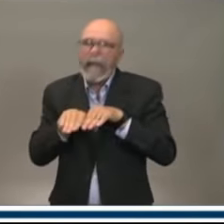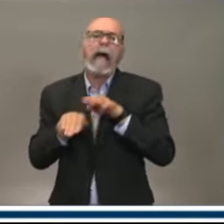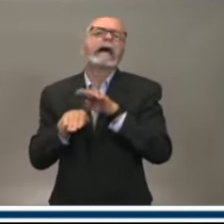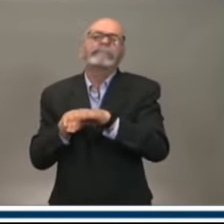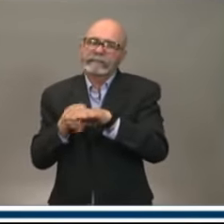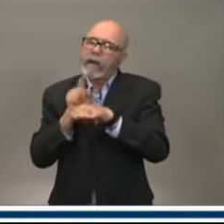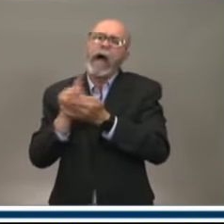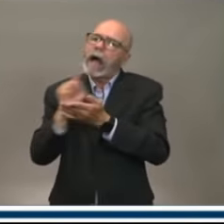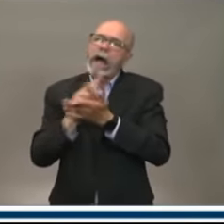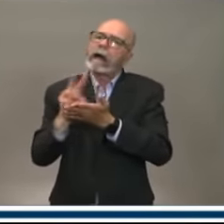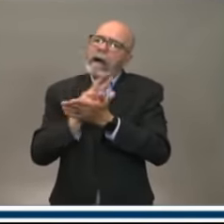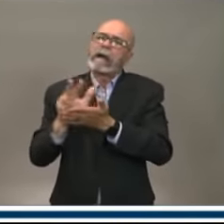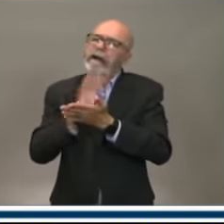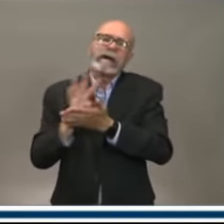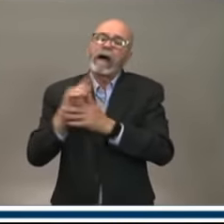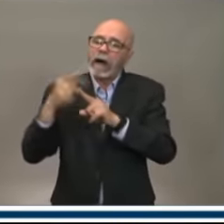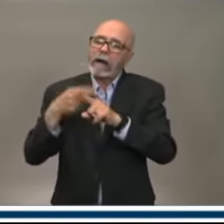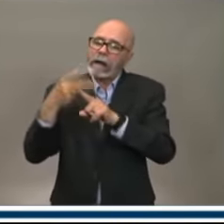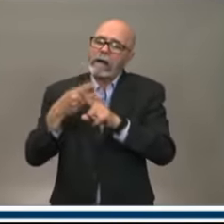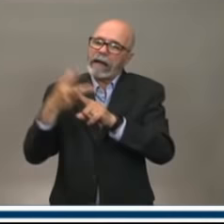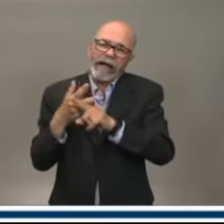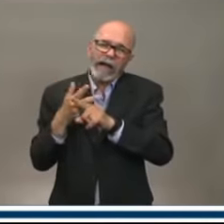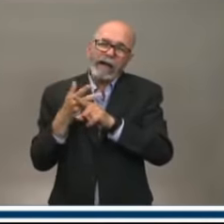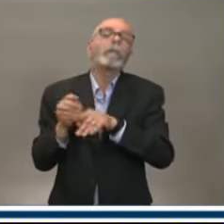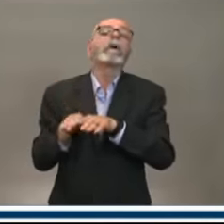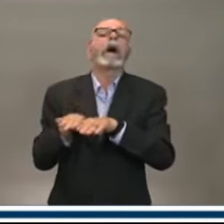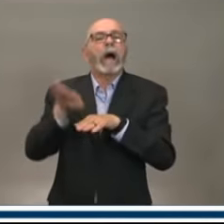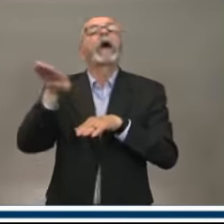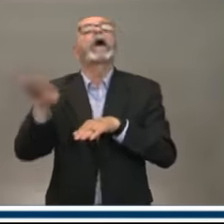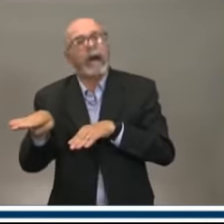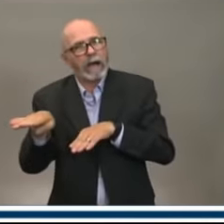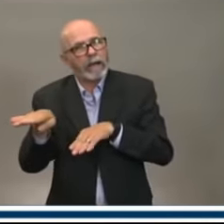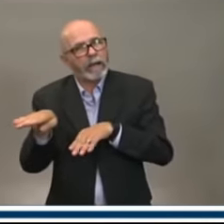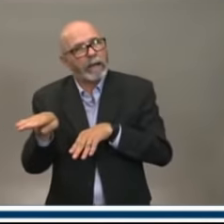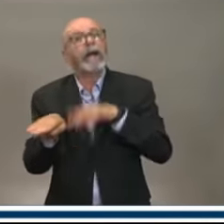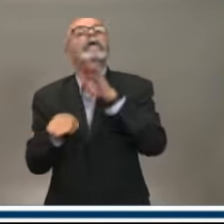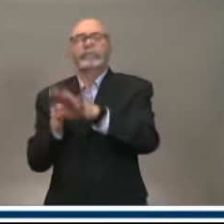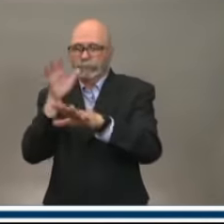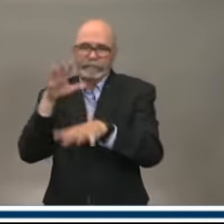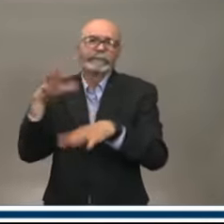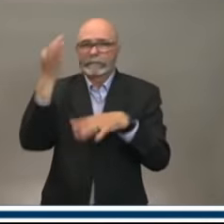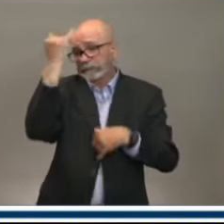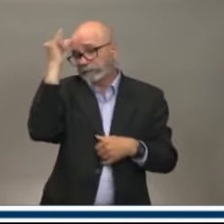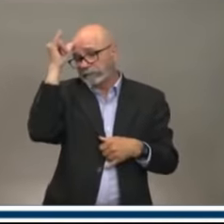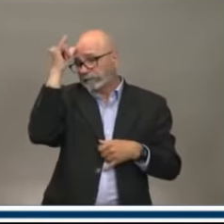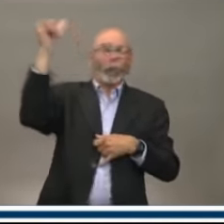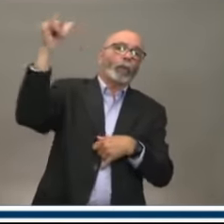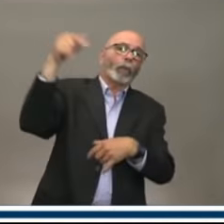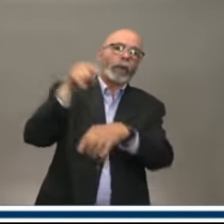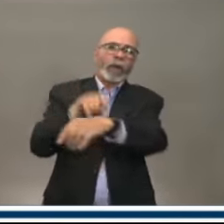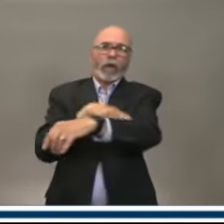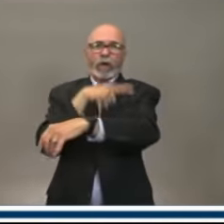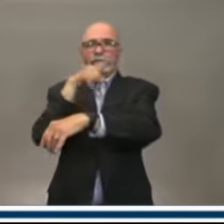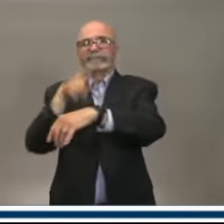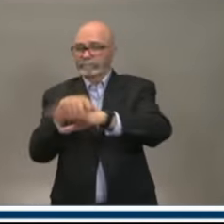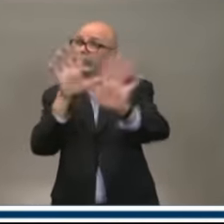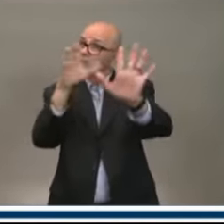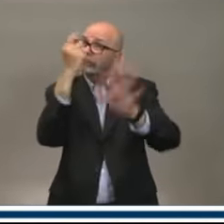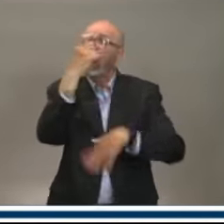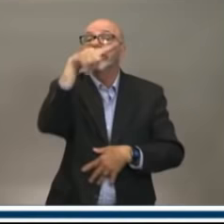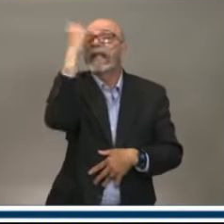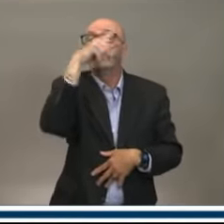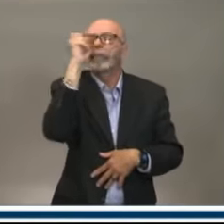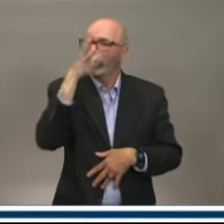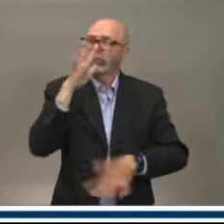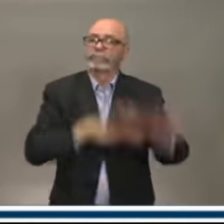So things will continue to look different, certainly as we move into the summer, but our objective is to move